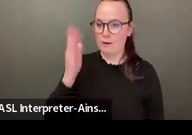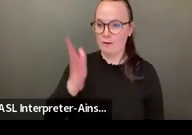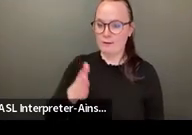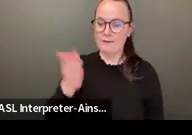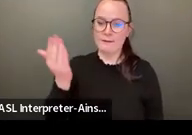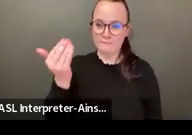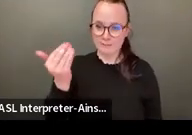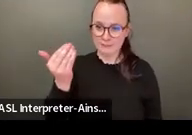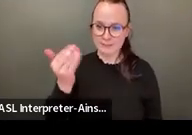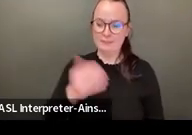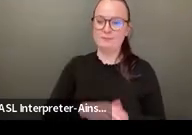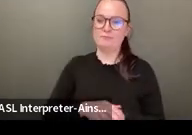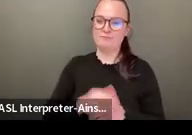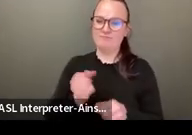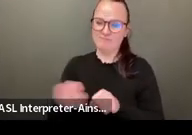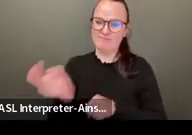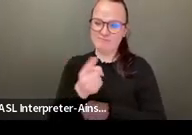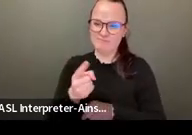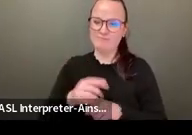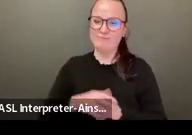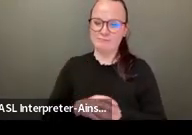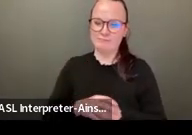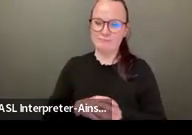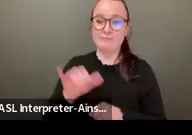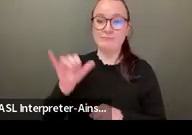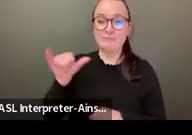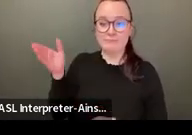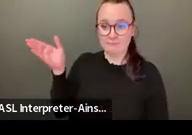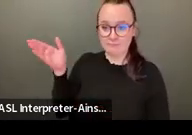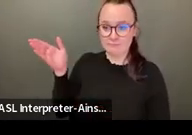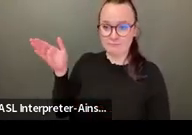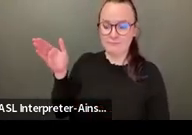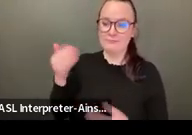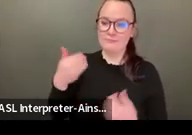1/15/2023. Okay. And this is why, so you've got